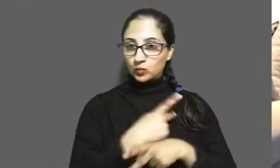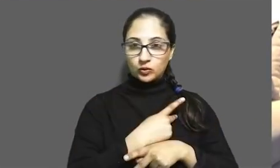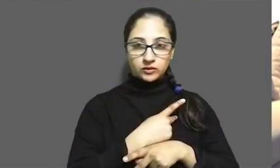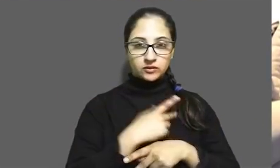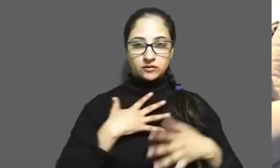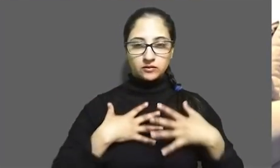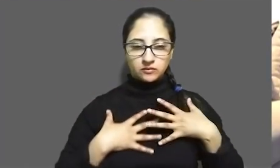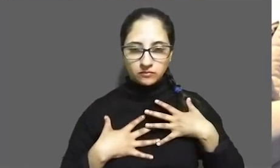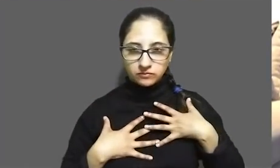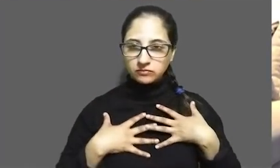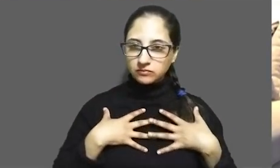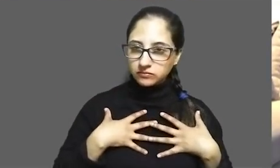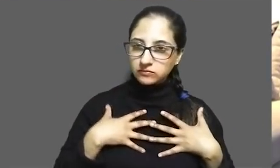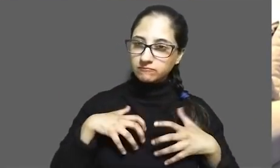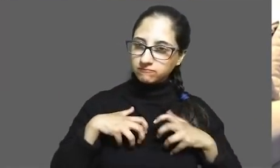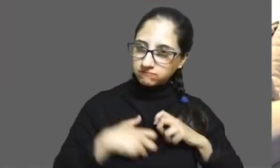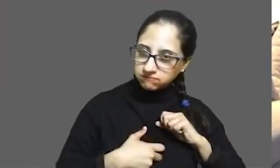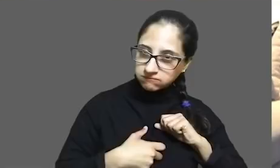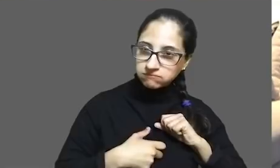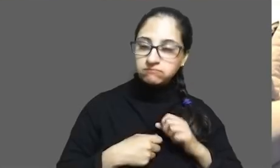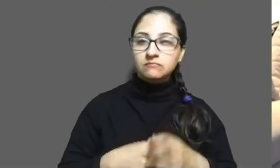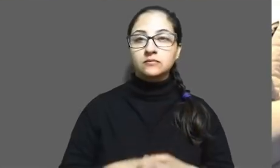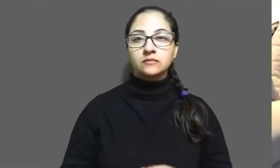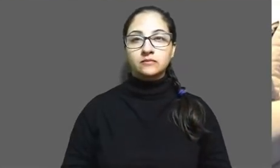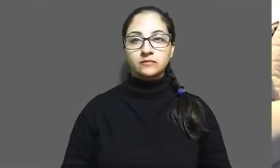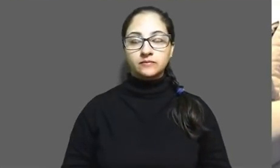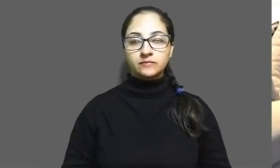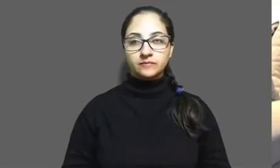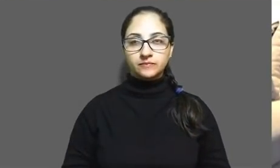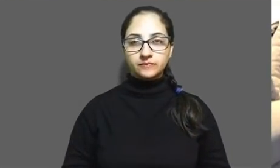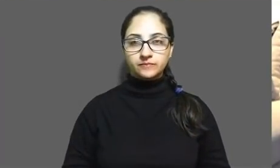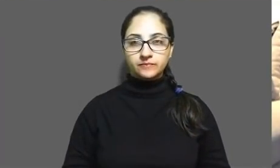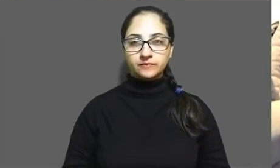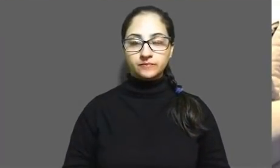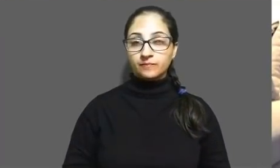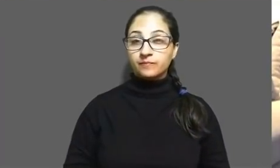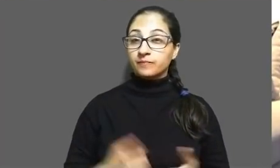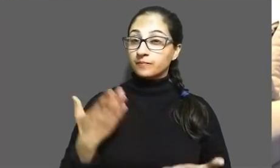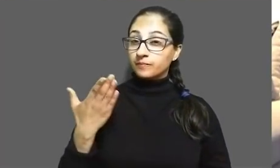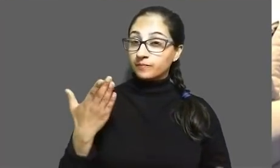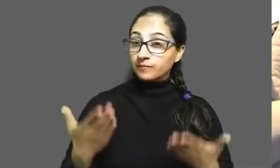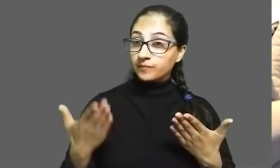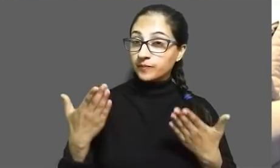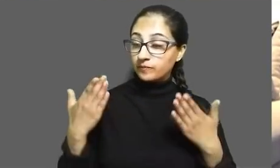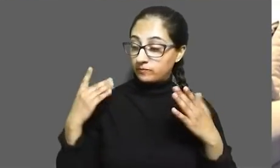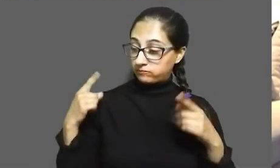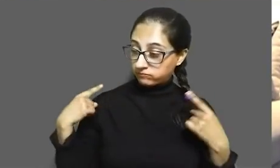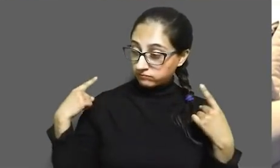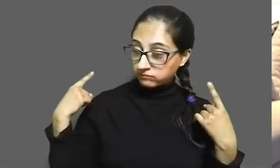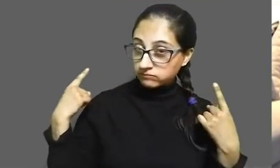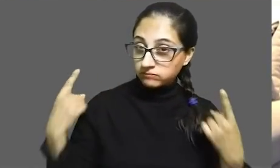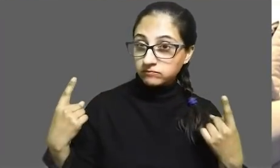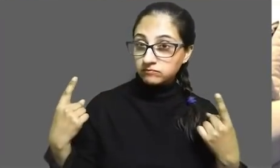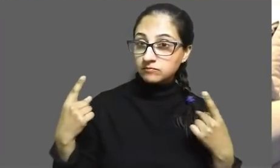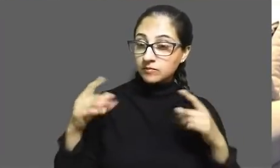had to adjust to changes in the practices that we are used to, from which we draw